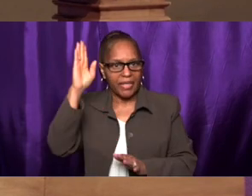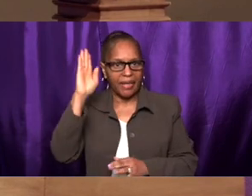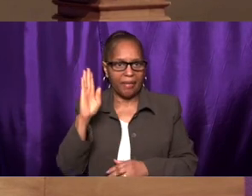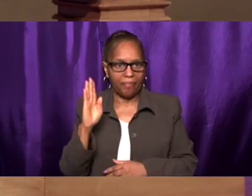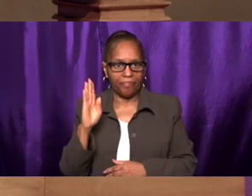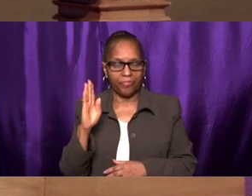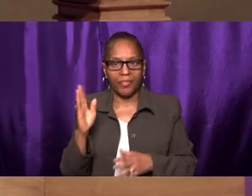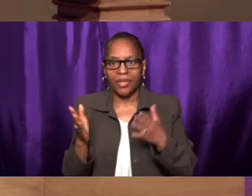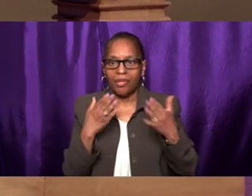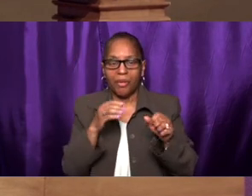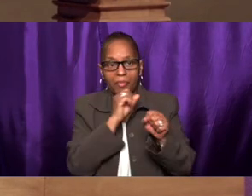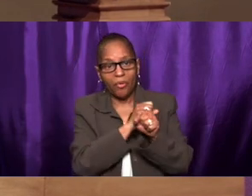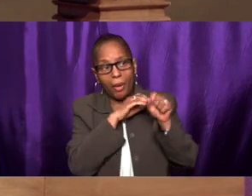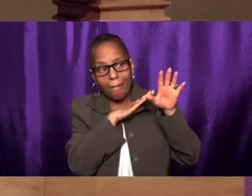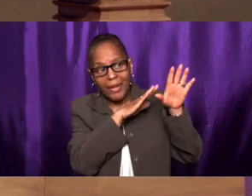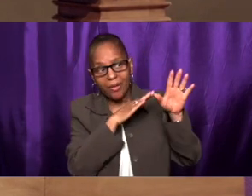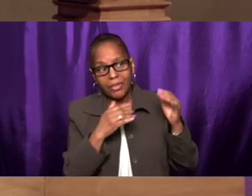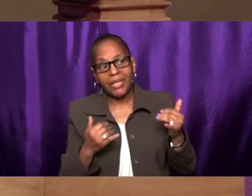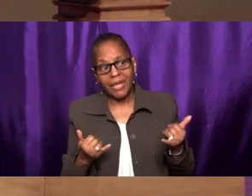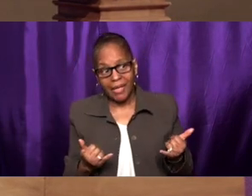You may be on the mountain now.